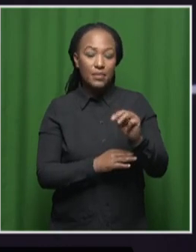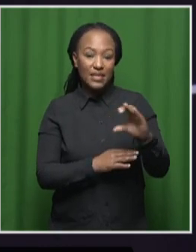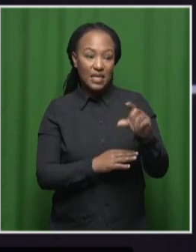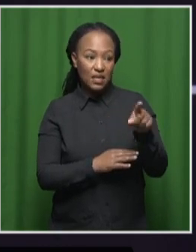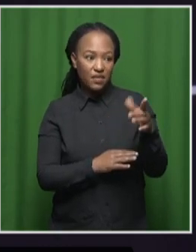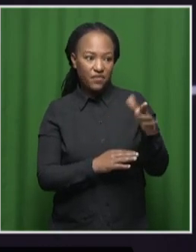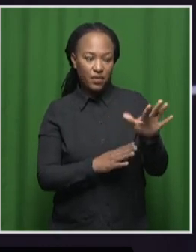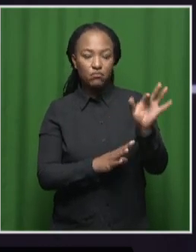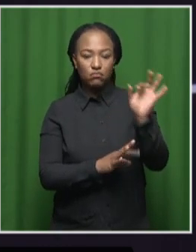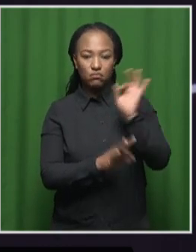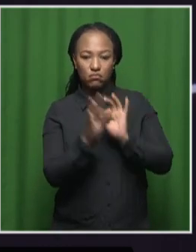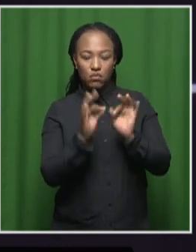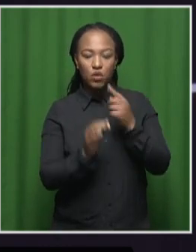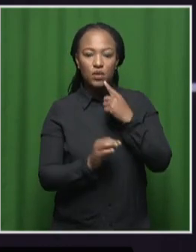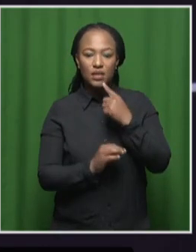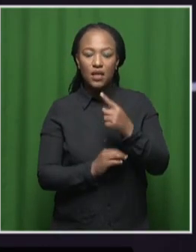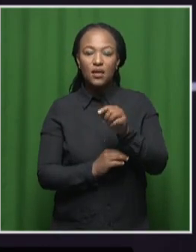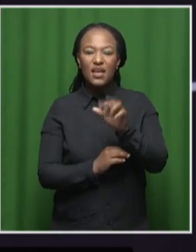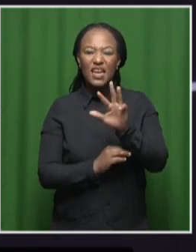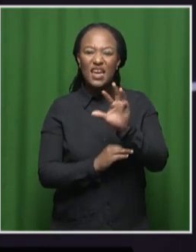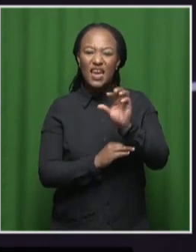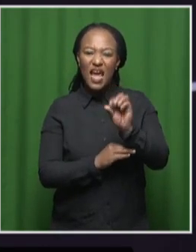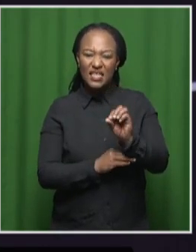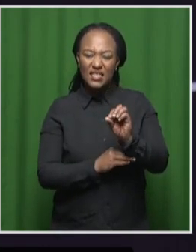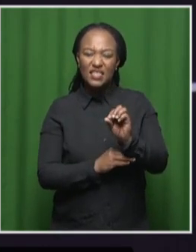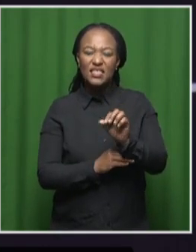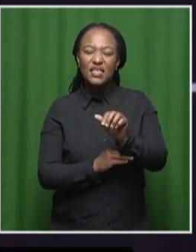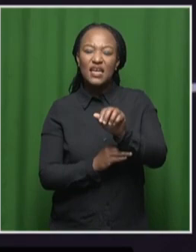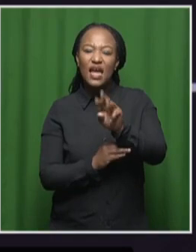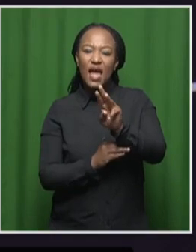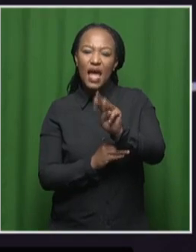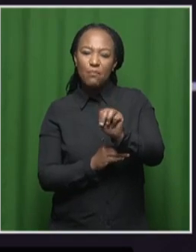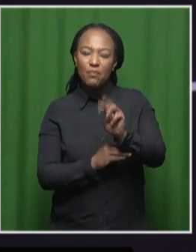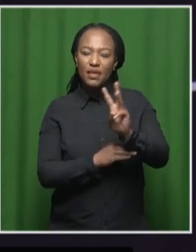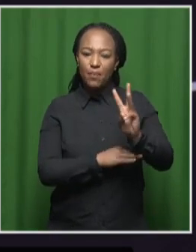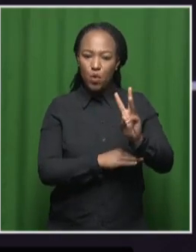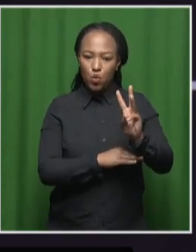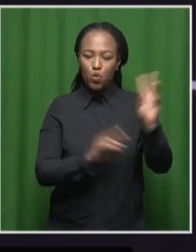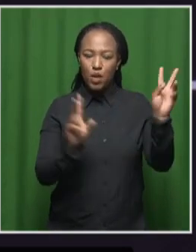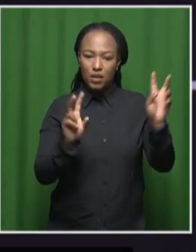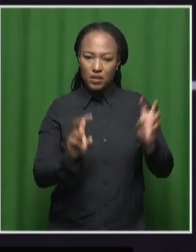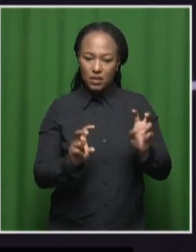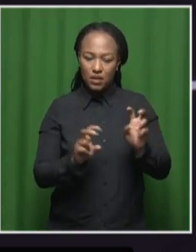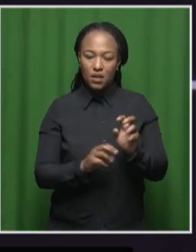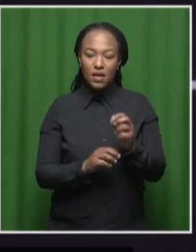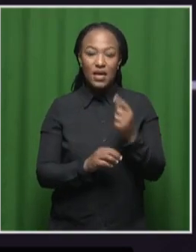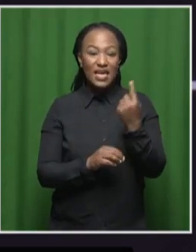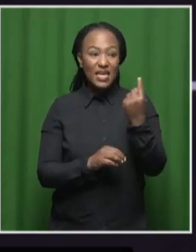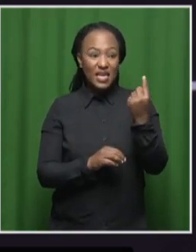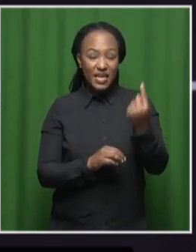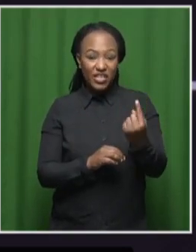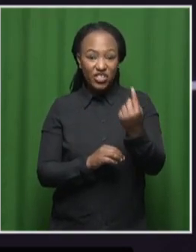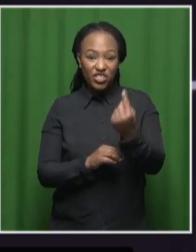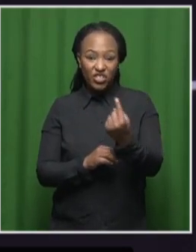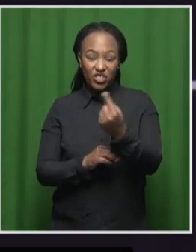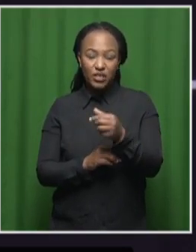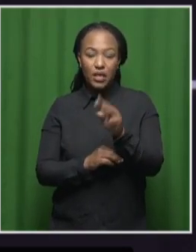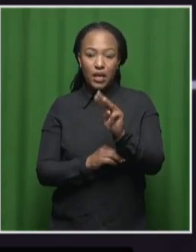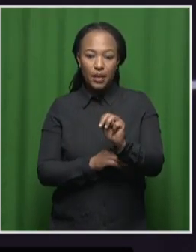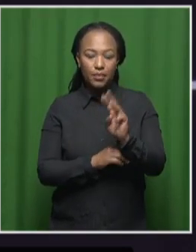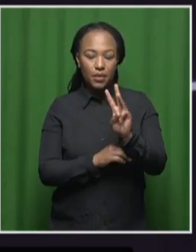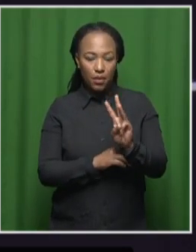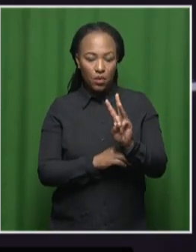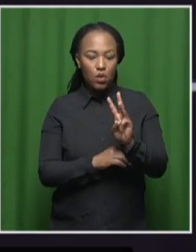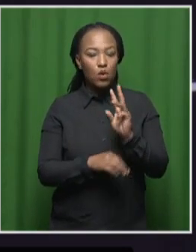talking about 90 megawatts, and I think as every South African, you'll appreciate that every megawatt actually counts at this point in